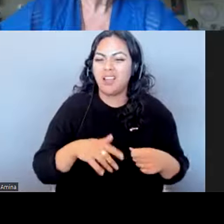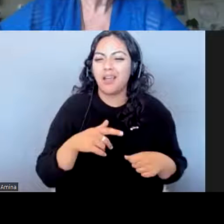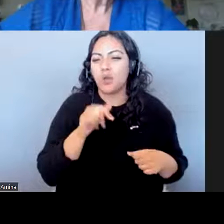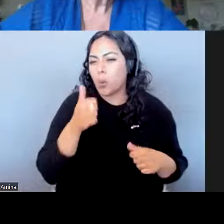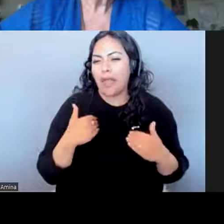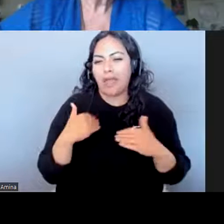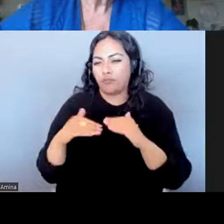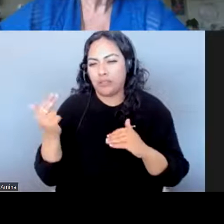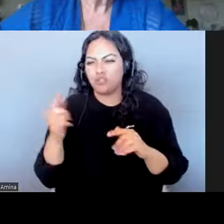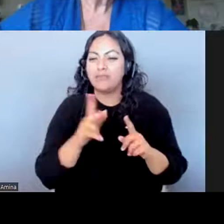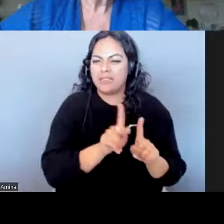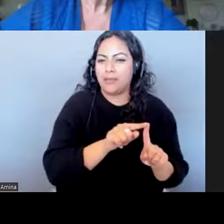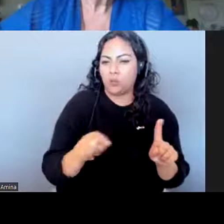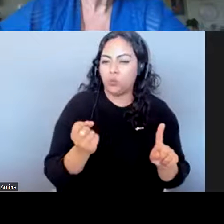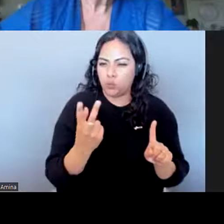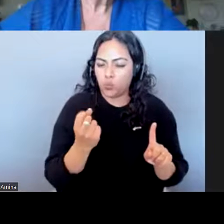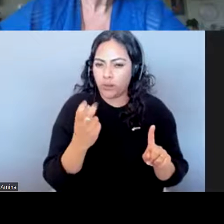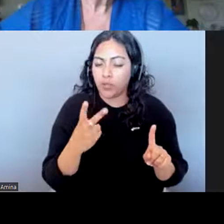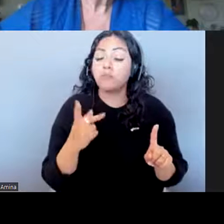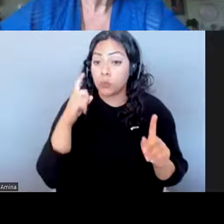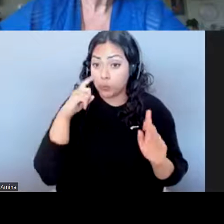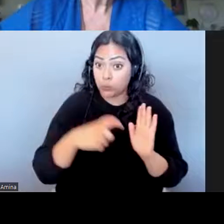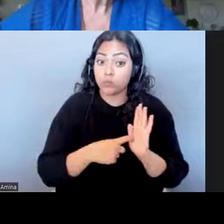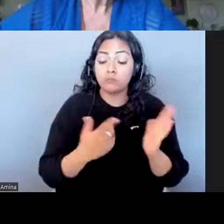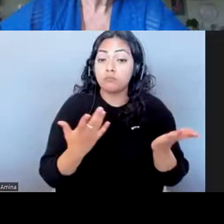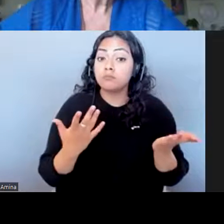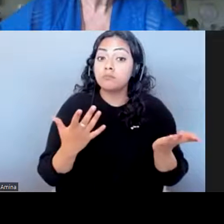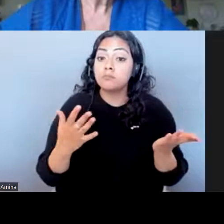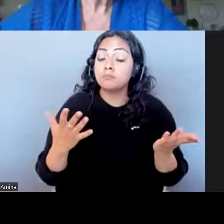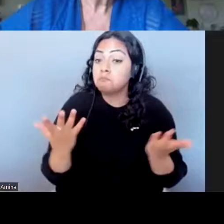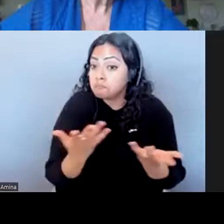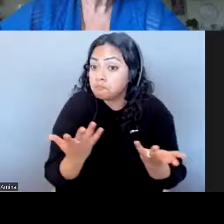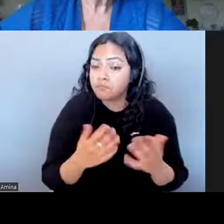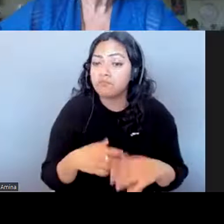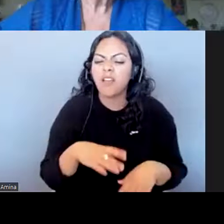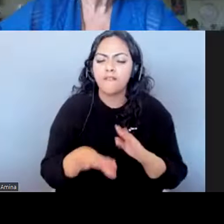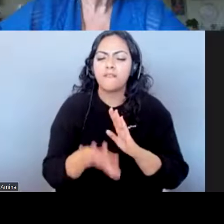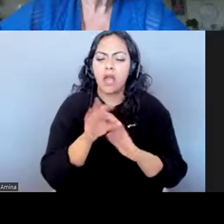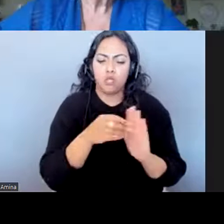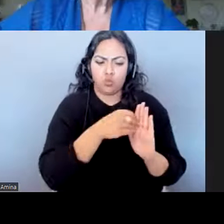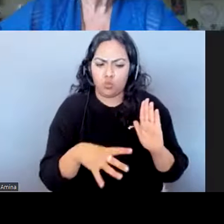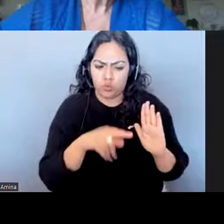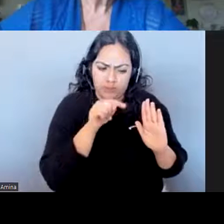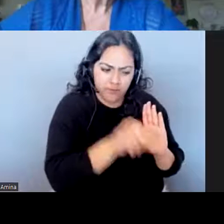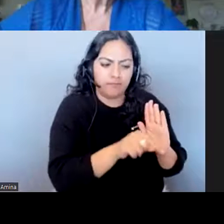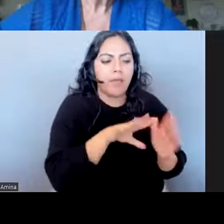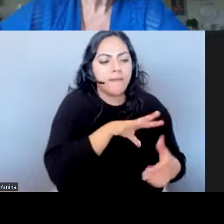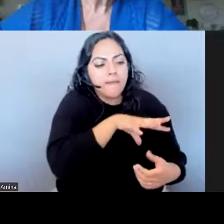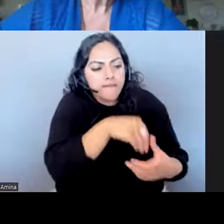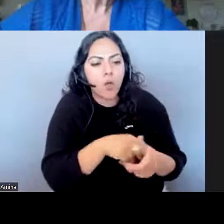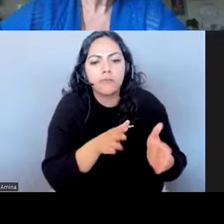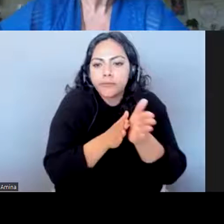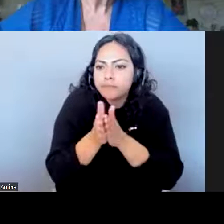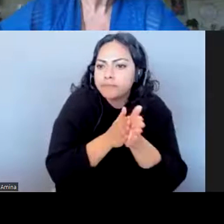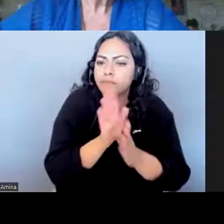here, is finding the passion of what a student is involved in or likes to